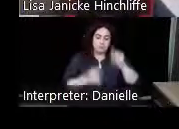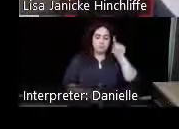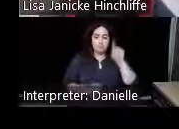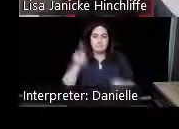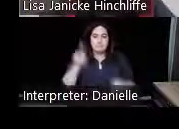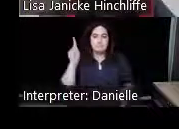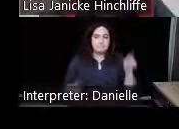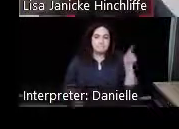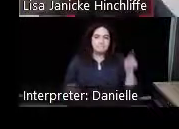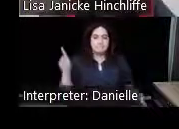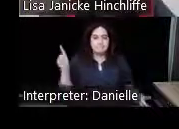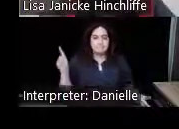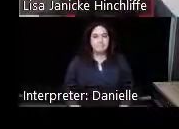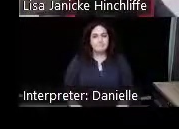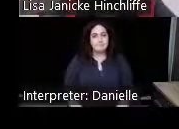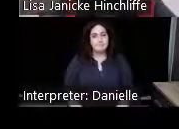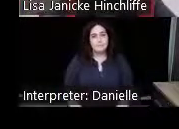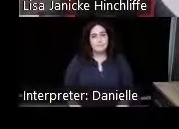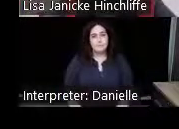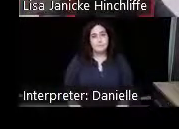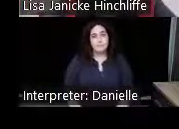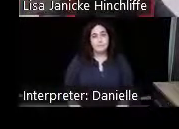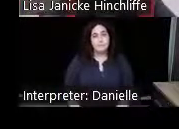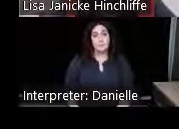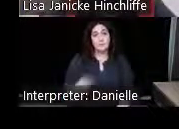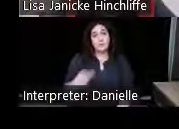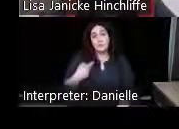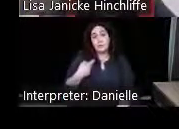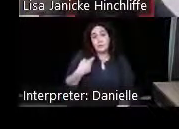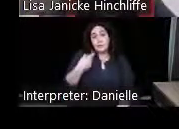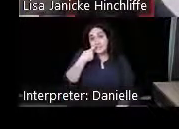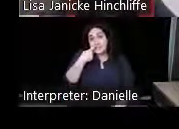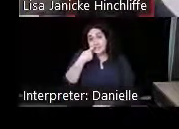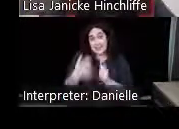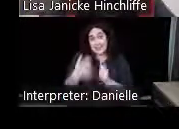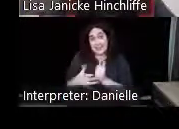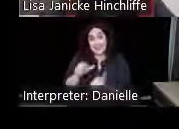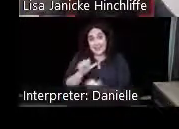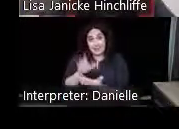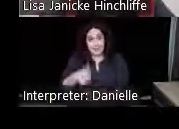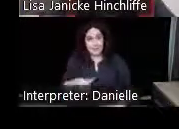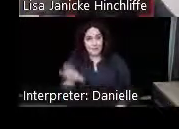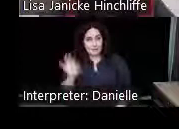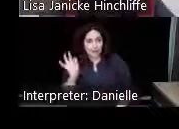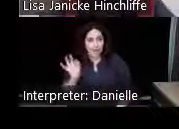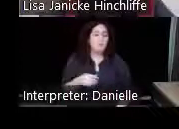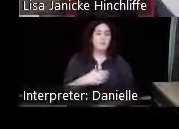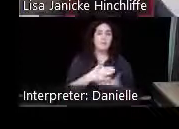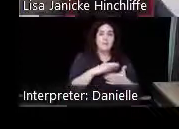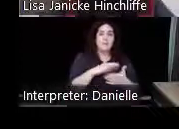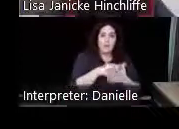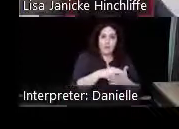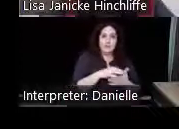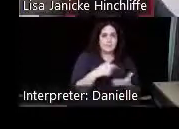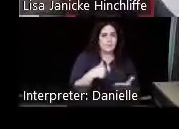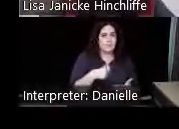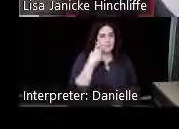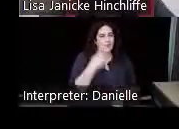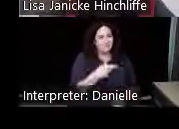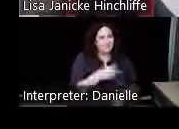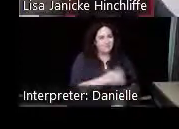mostly the latest web accessibility techniques. We also found content with room for improvement and a lot